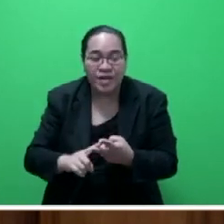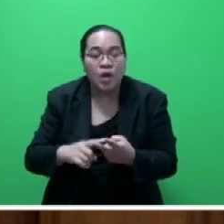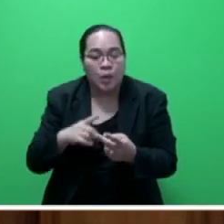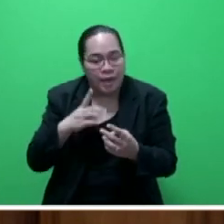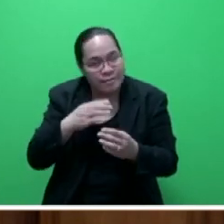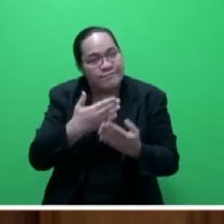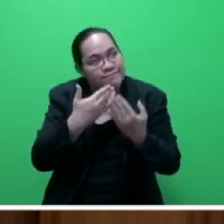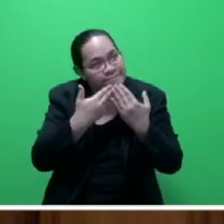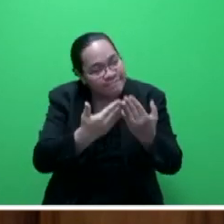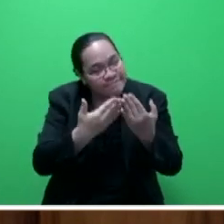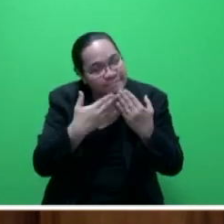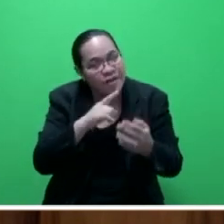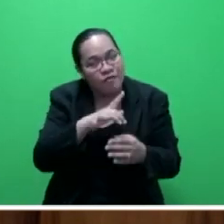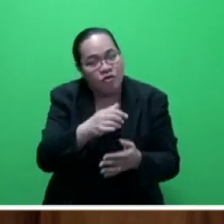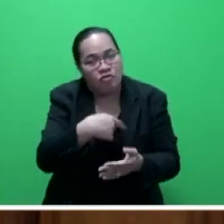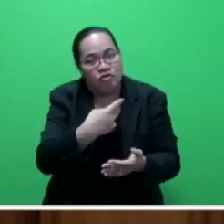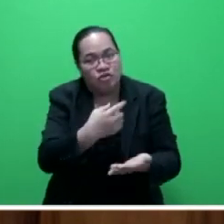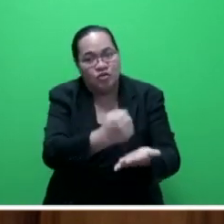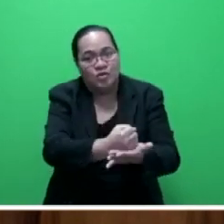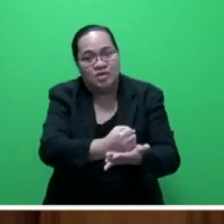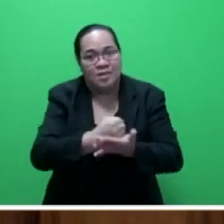continuing support.